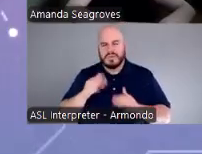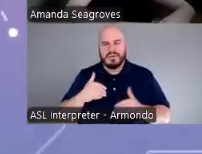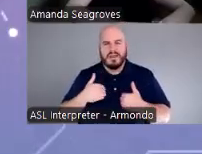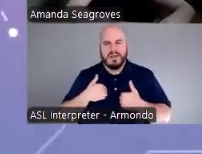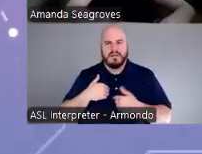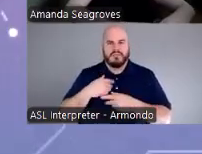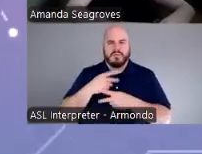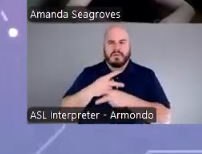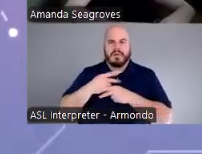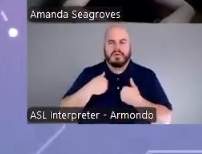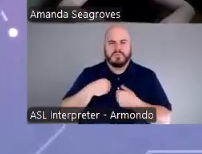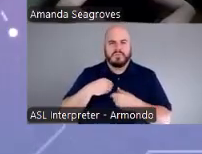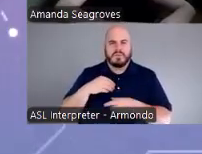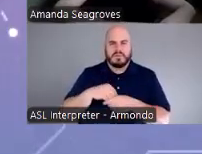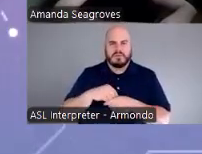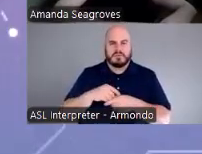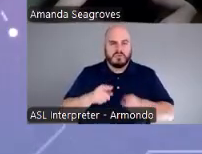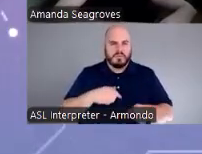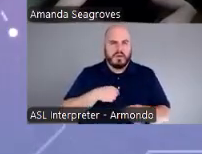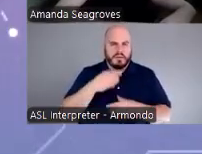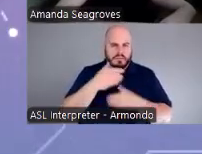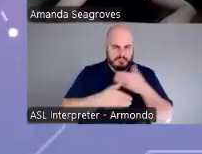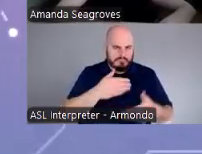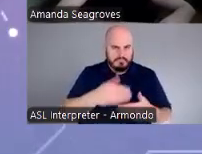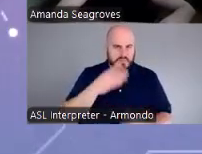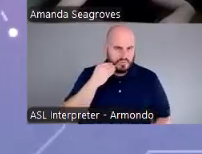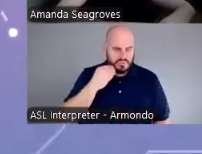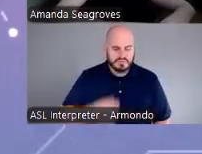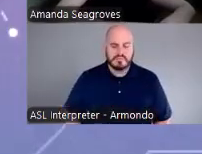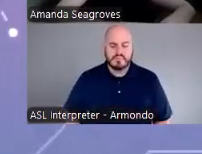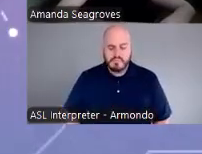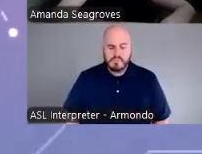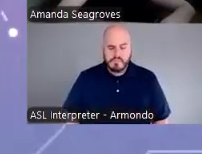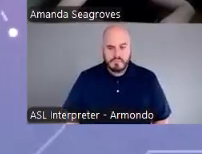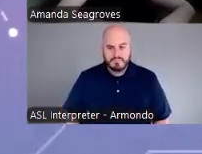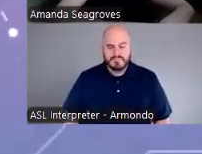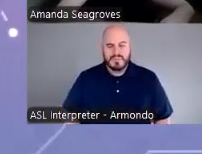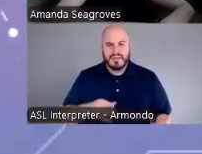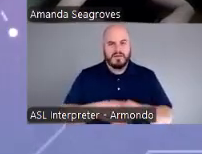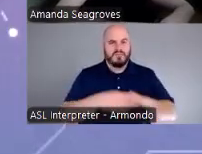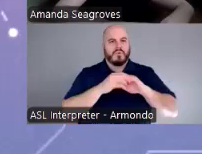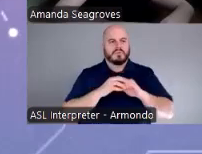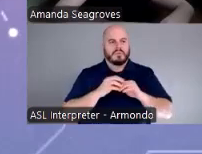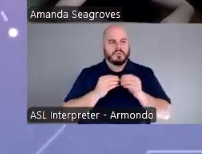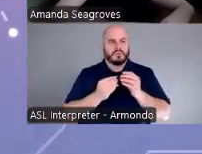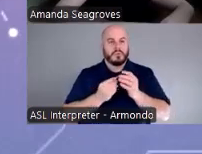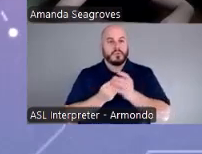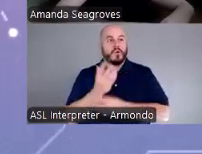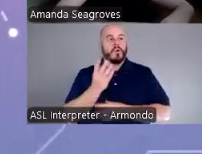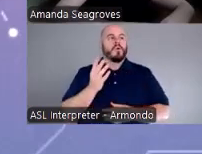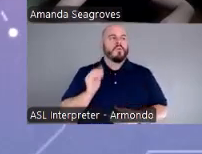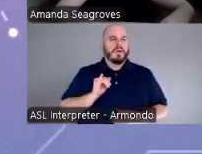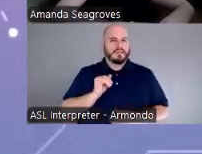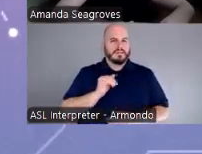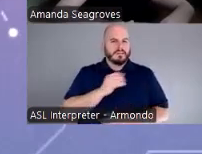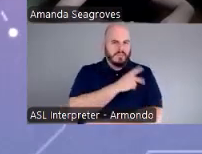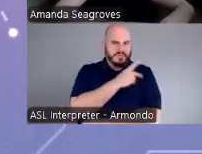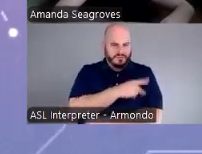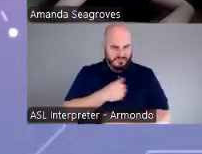in my own health care, which did force me to kind of grow as a patient myself and gain